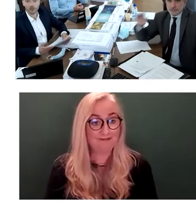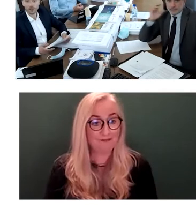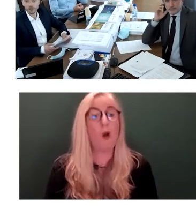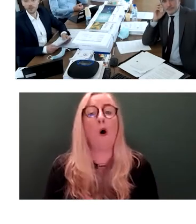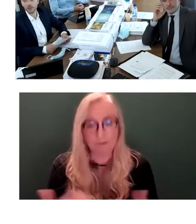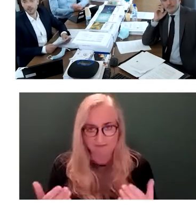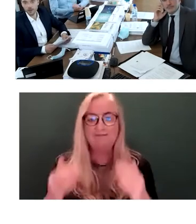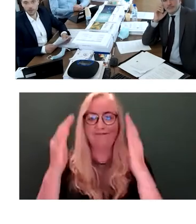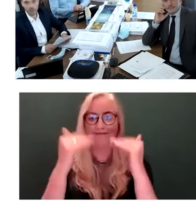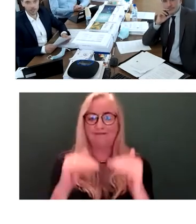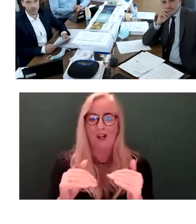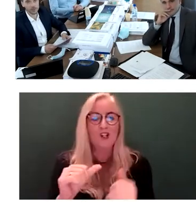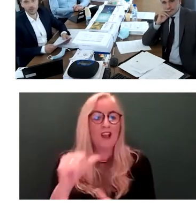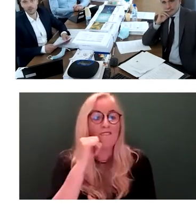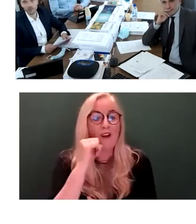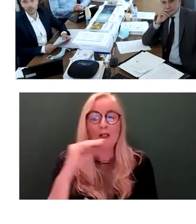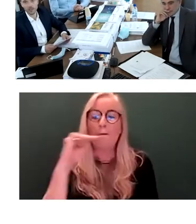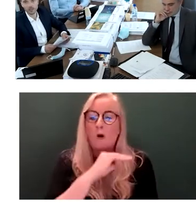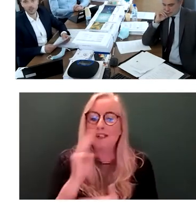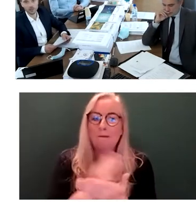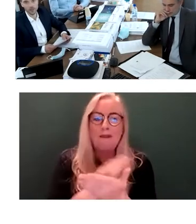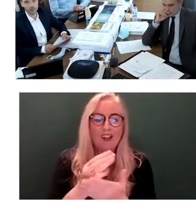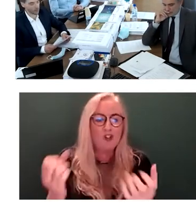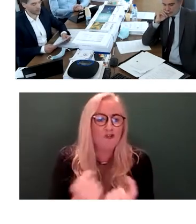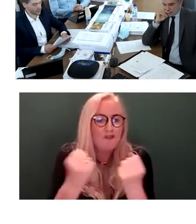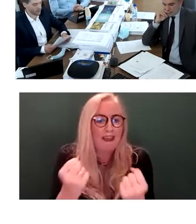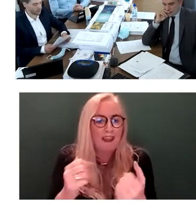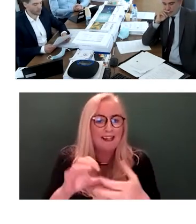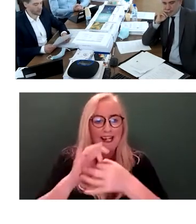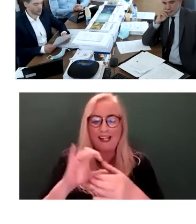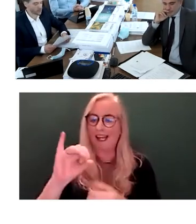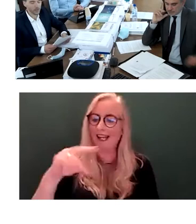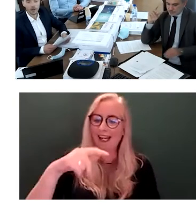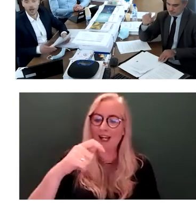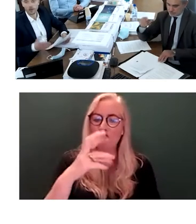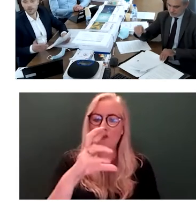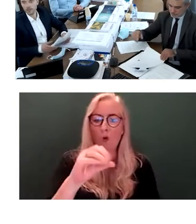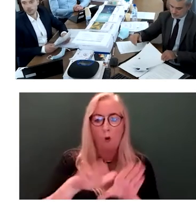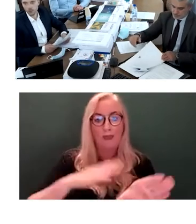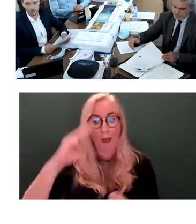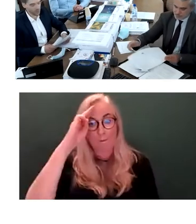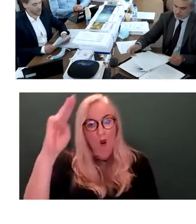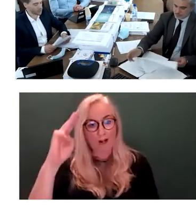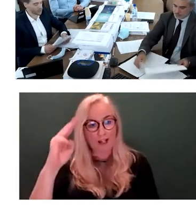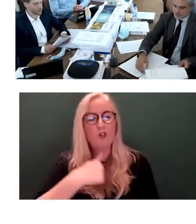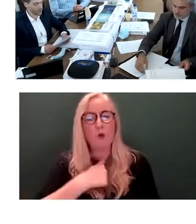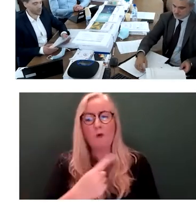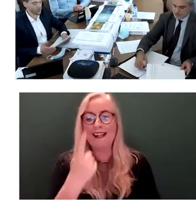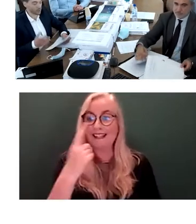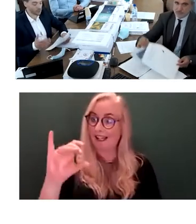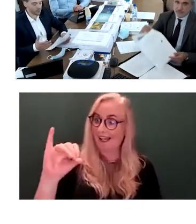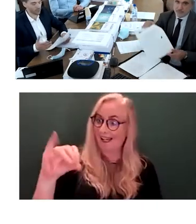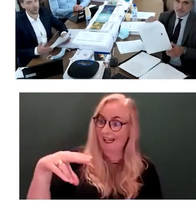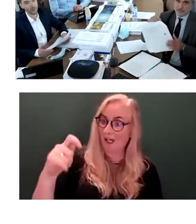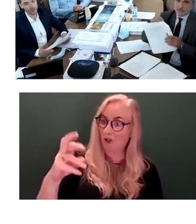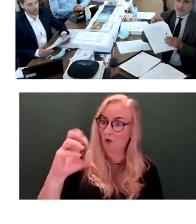right, our first key recommendation is to strengthen the engagement of INTRO with employers. How we see the role of an INTRO is to